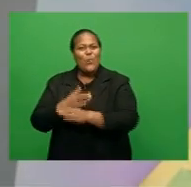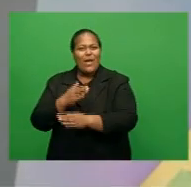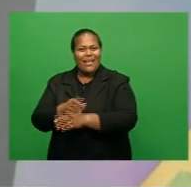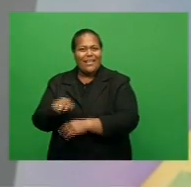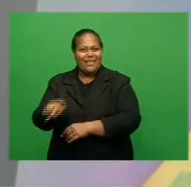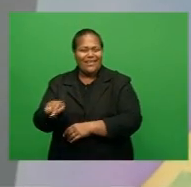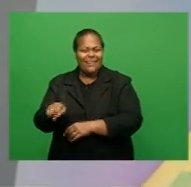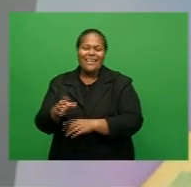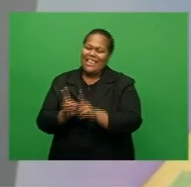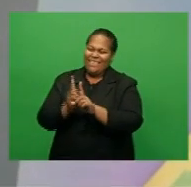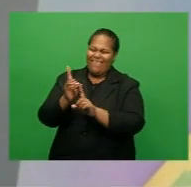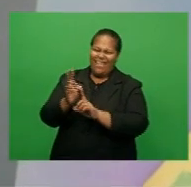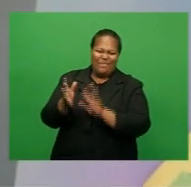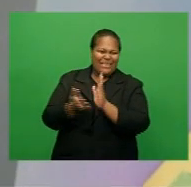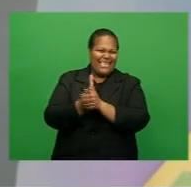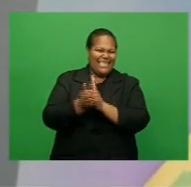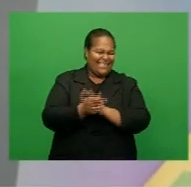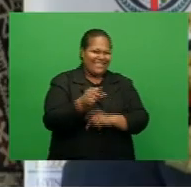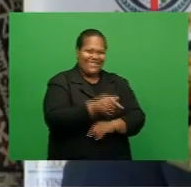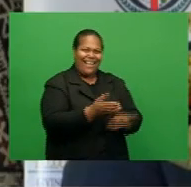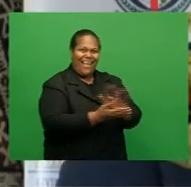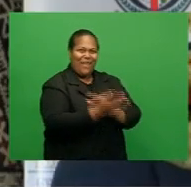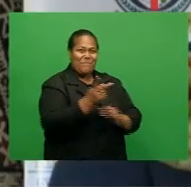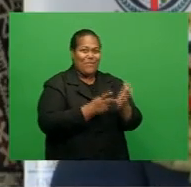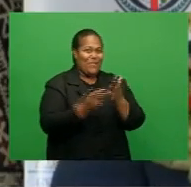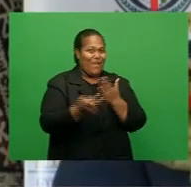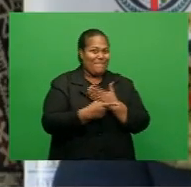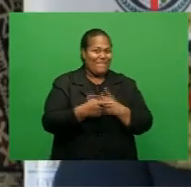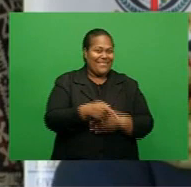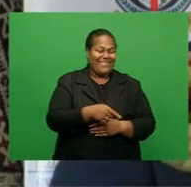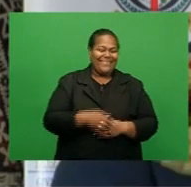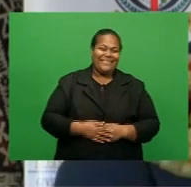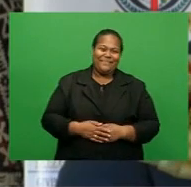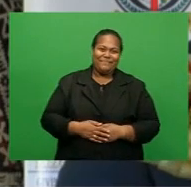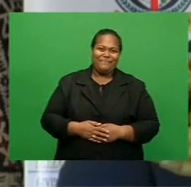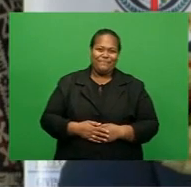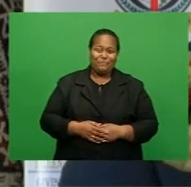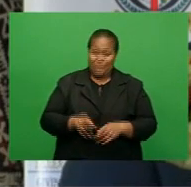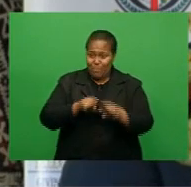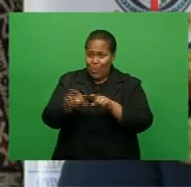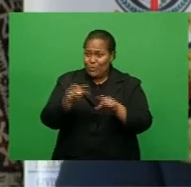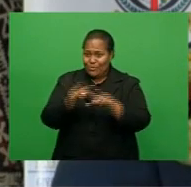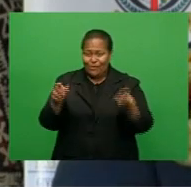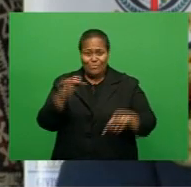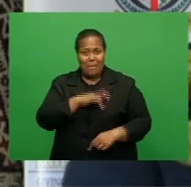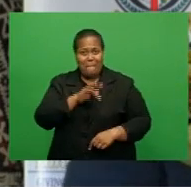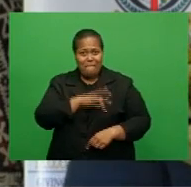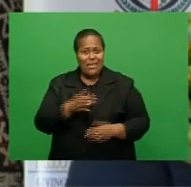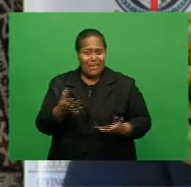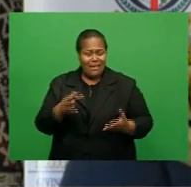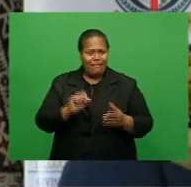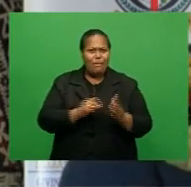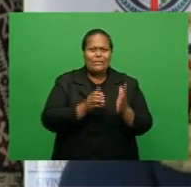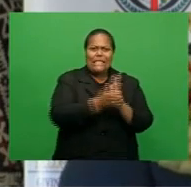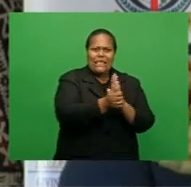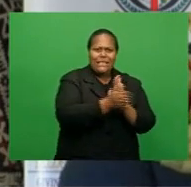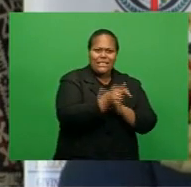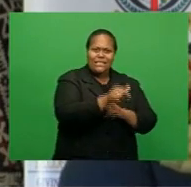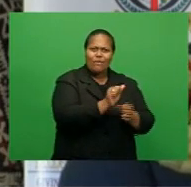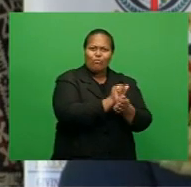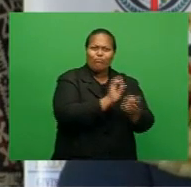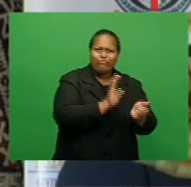and have developed some skill sets under the program. I'm sure many of you have benefited from the skill sets of those people who have come out from